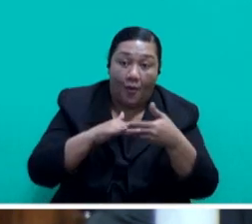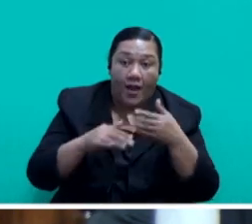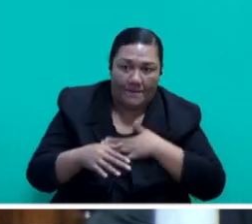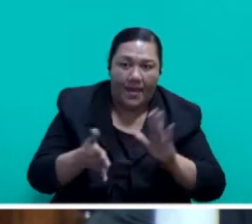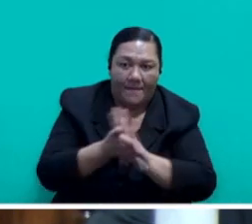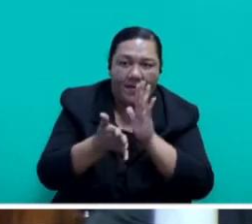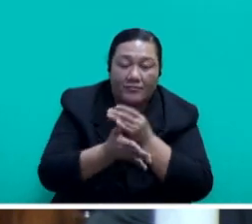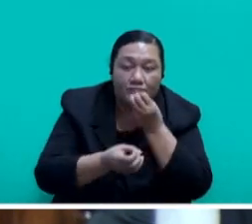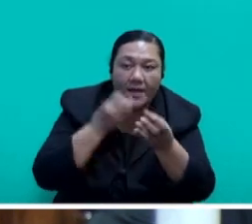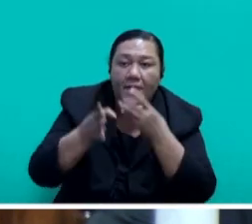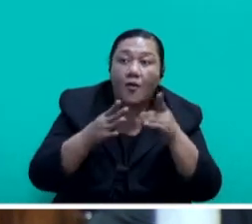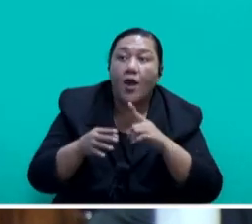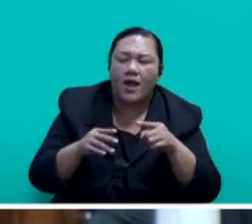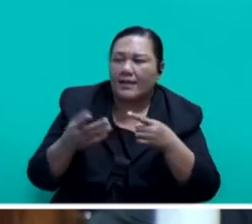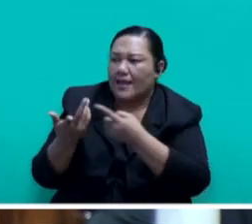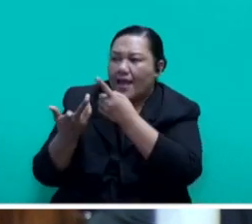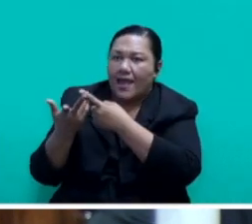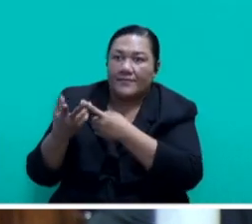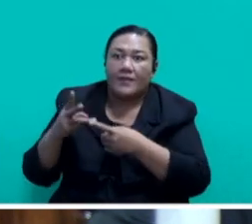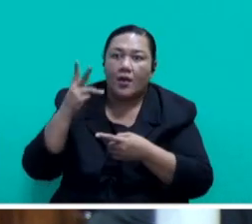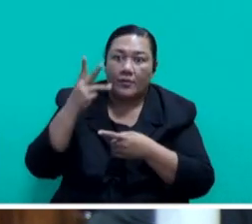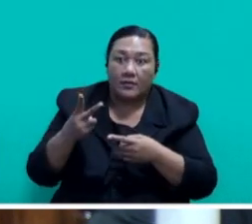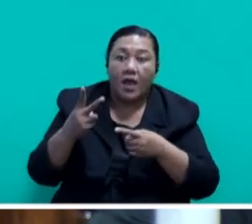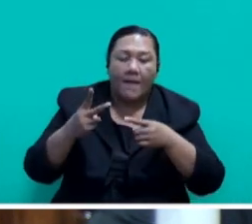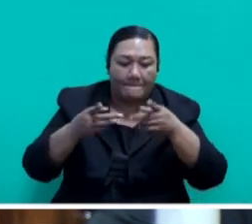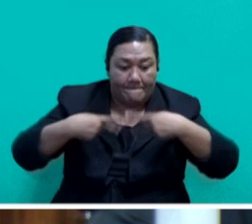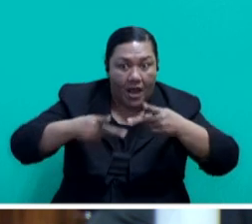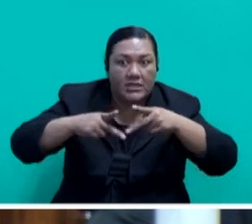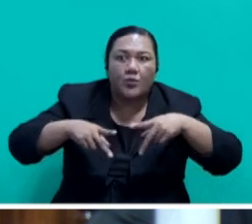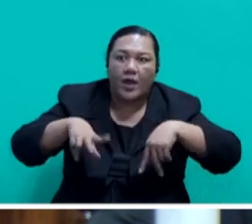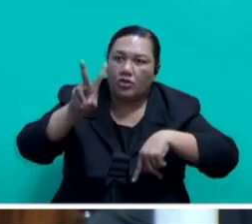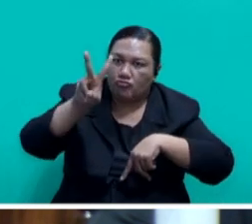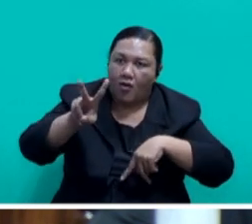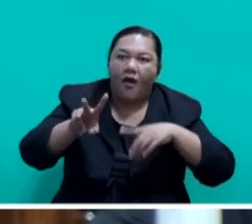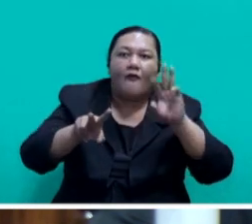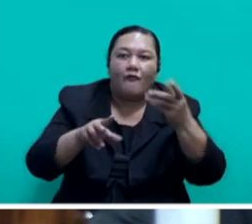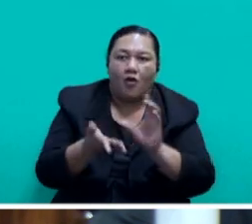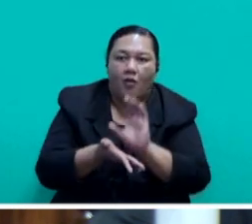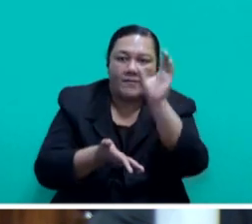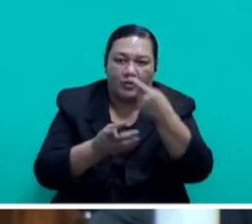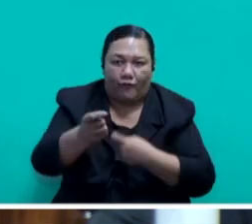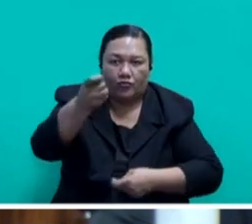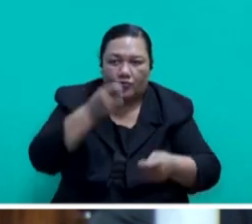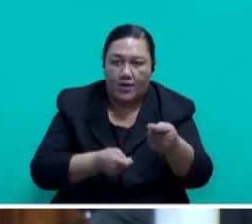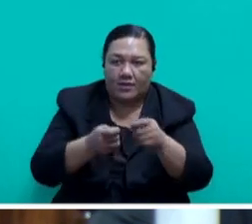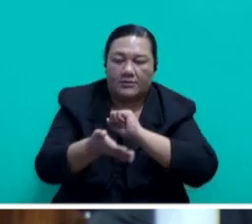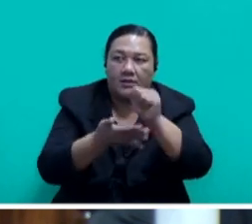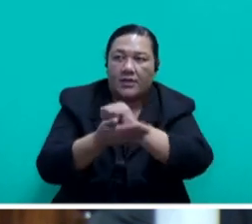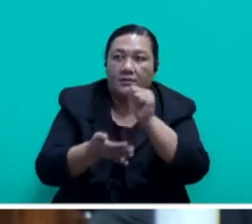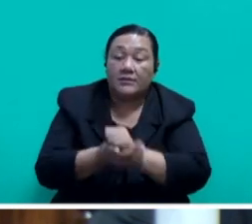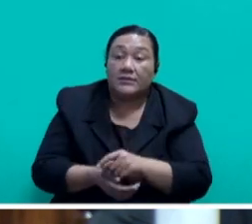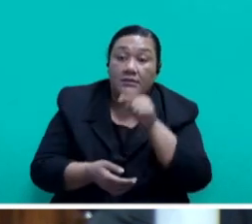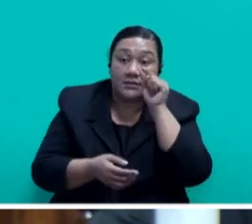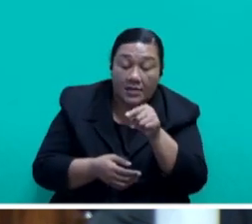been earmarked as commercial hubs for trade. However, extensive groundwork is required to provide